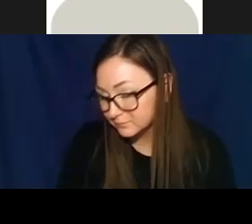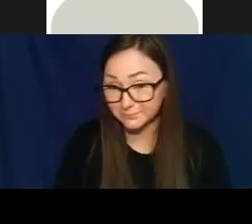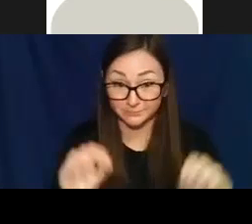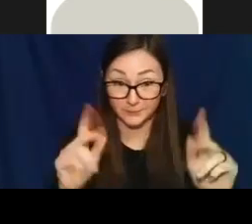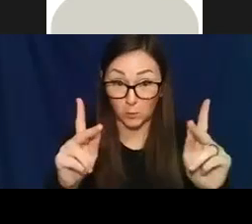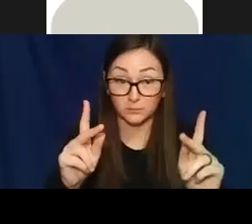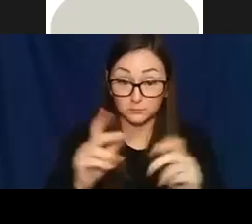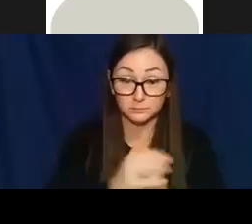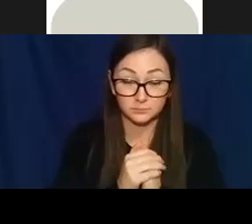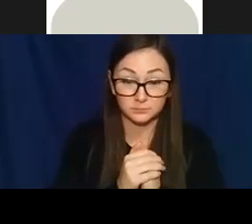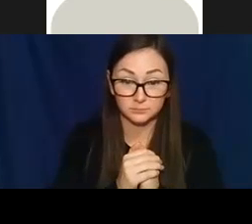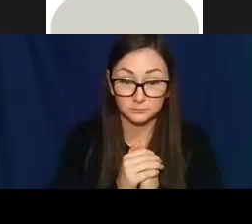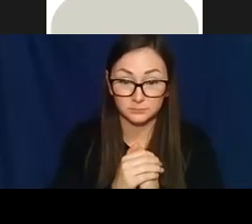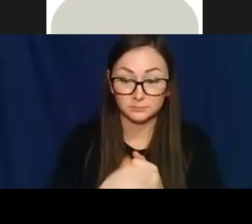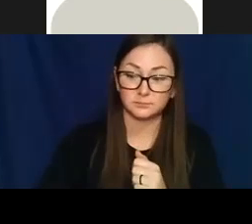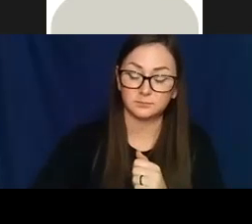question.